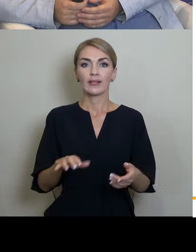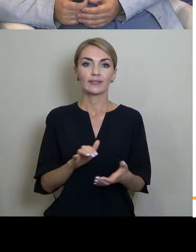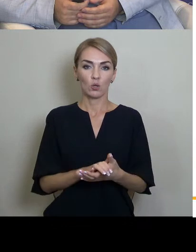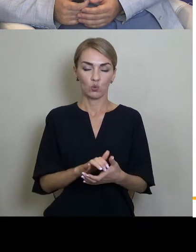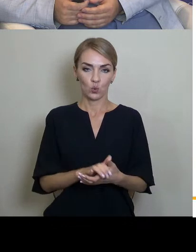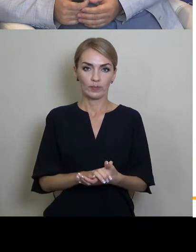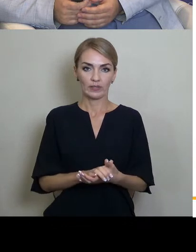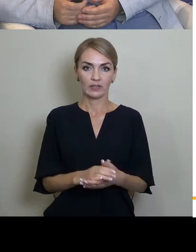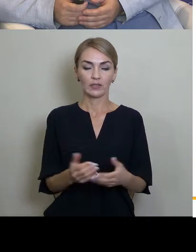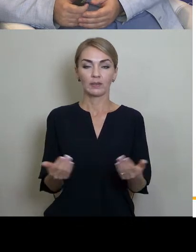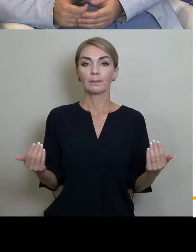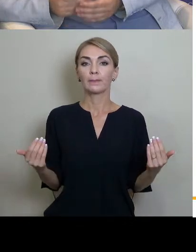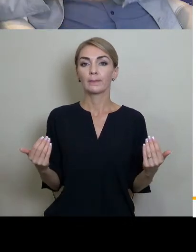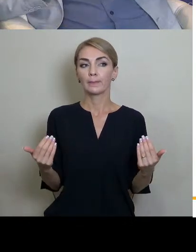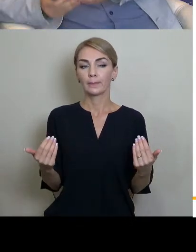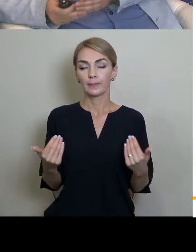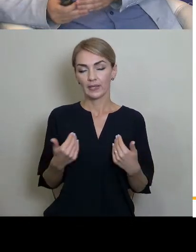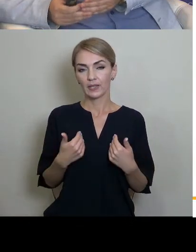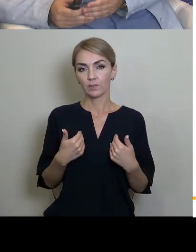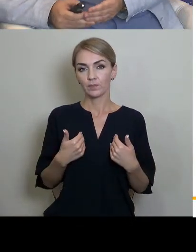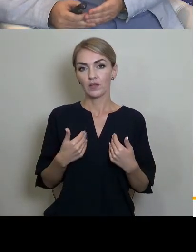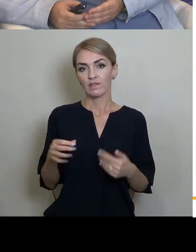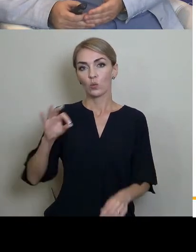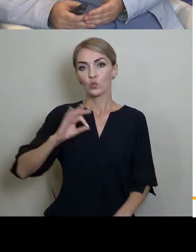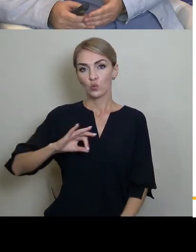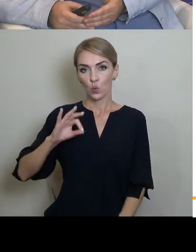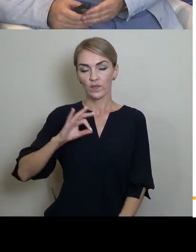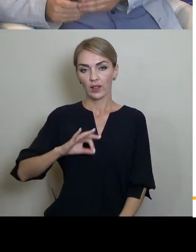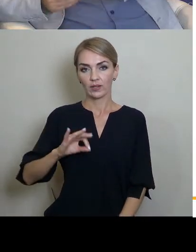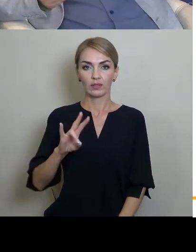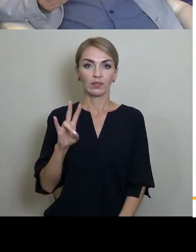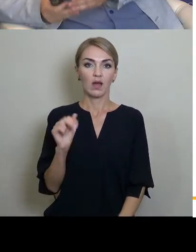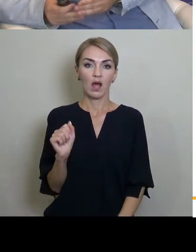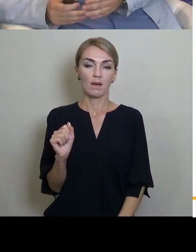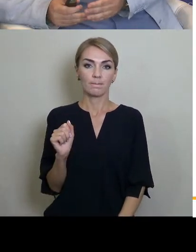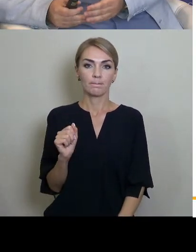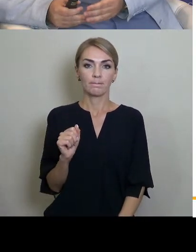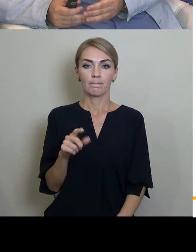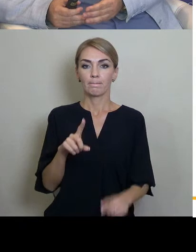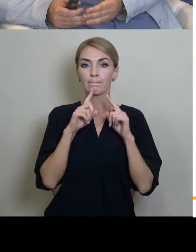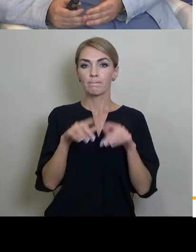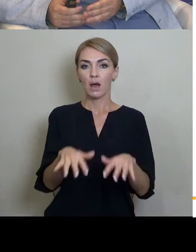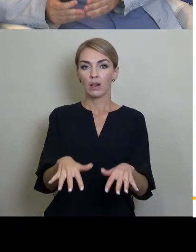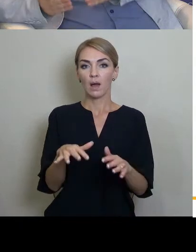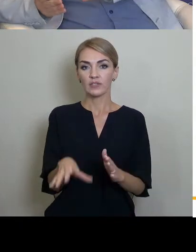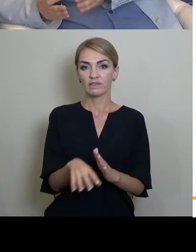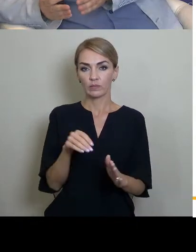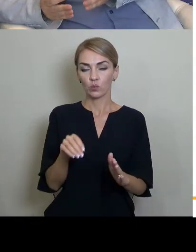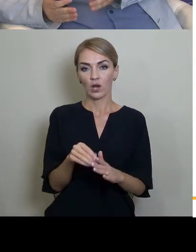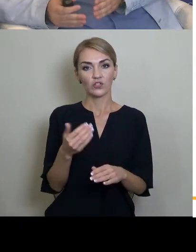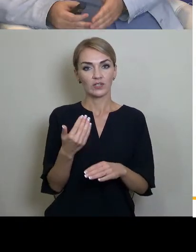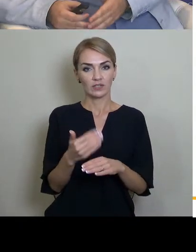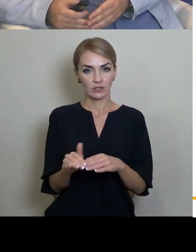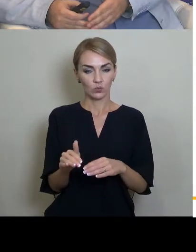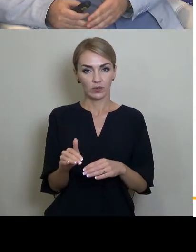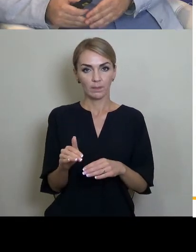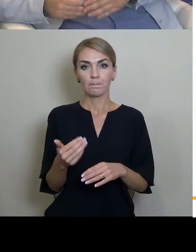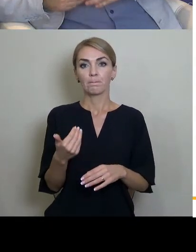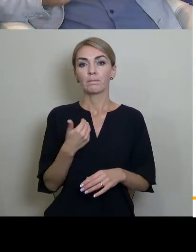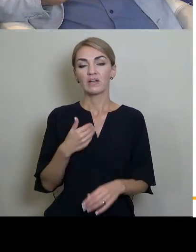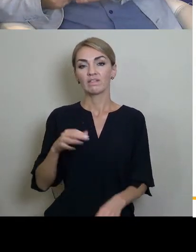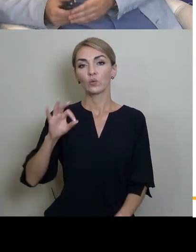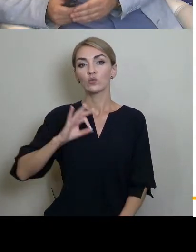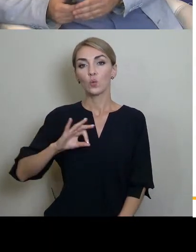this bulletin and the shape and the form of this bulletin. It has been used during the parliamentary election,